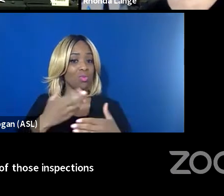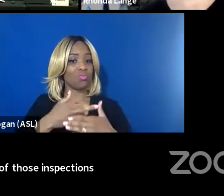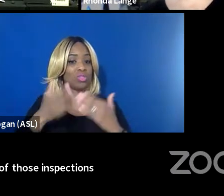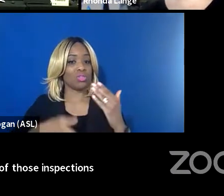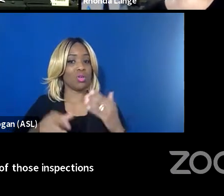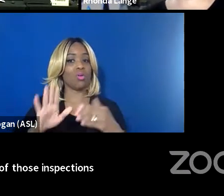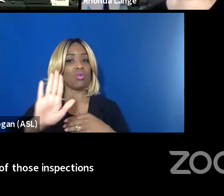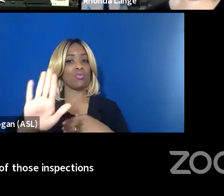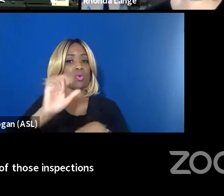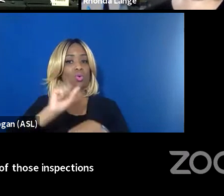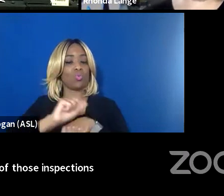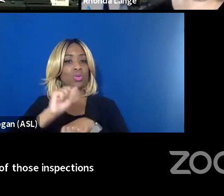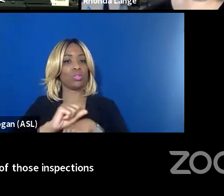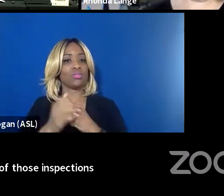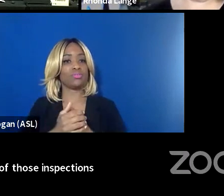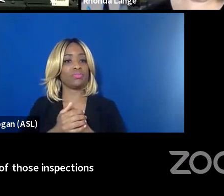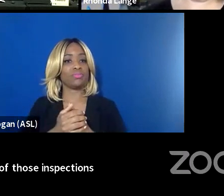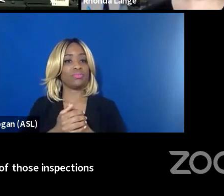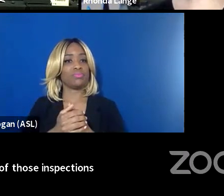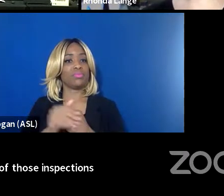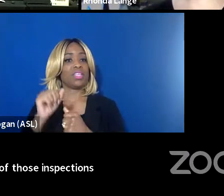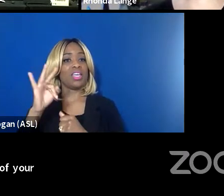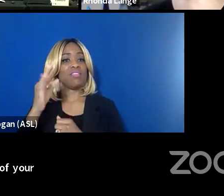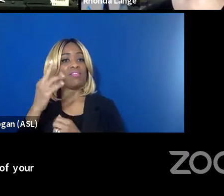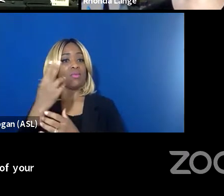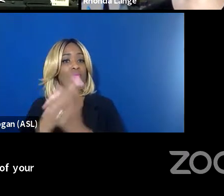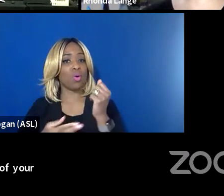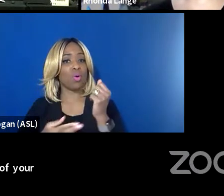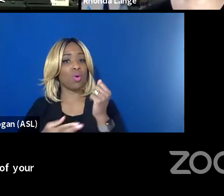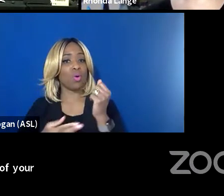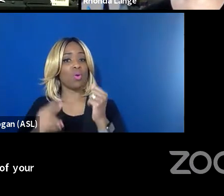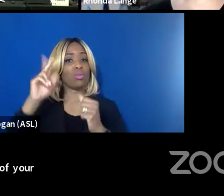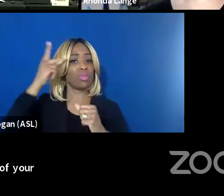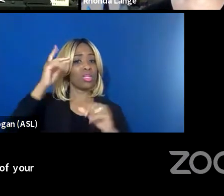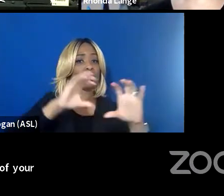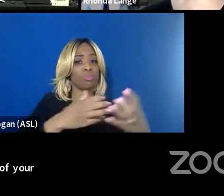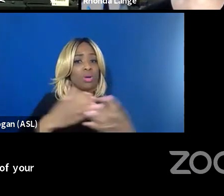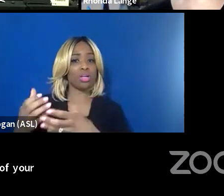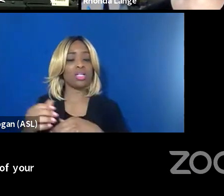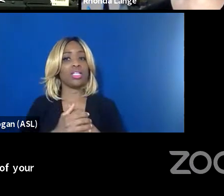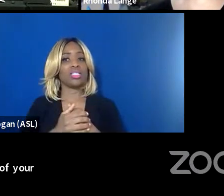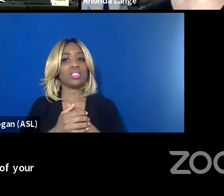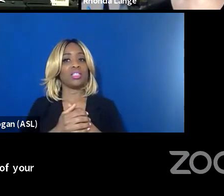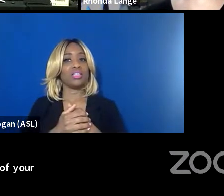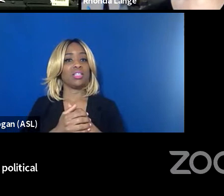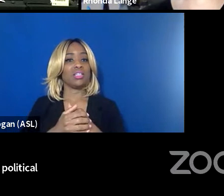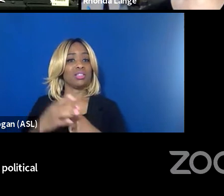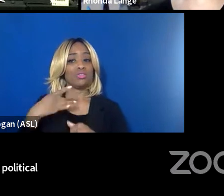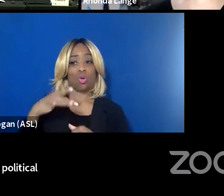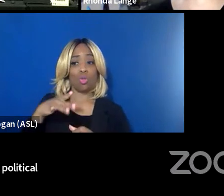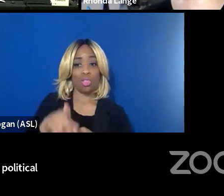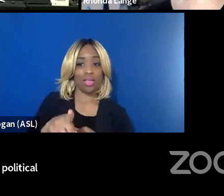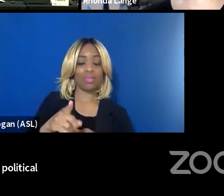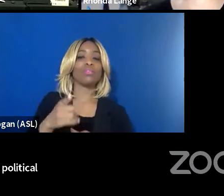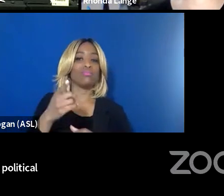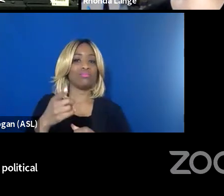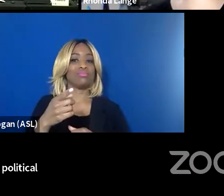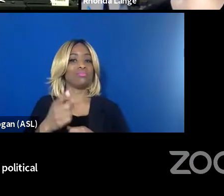work. Maybe if both political parties dislike, you might be on the right